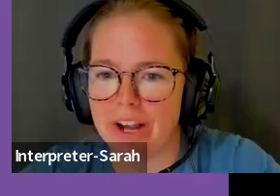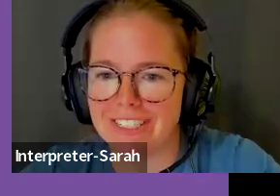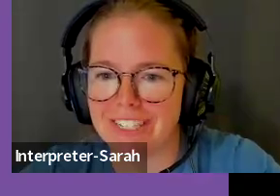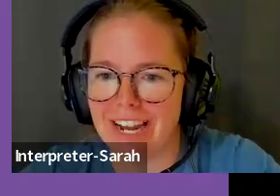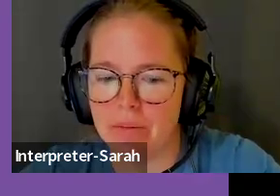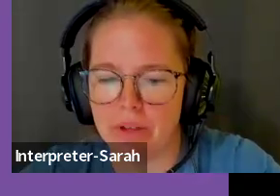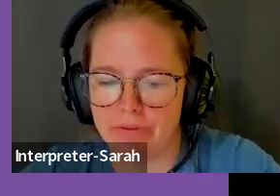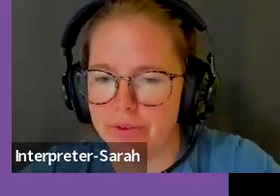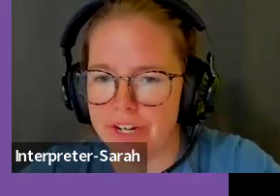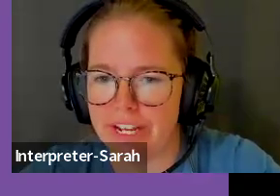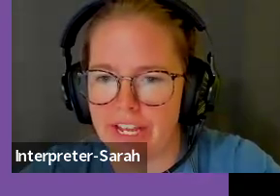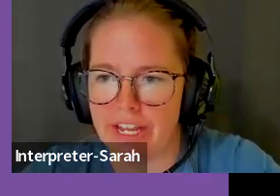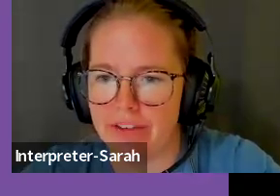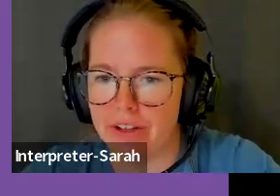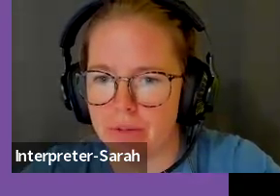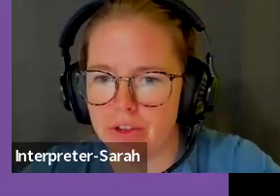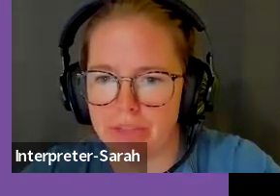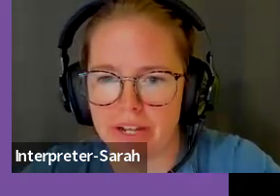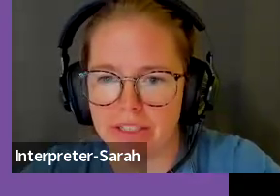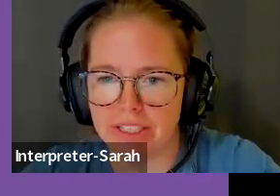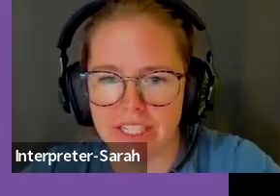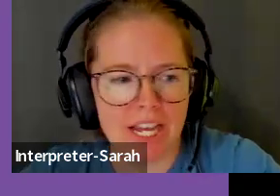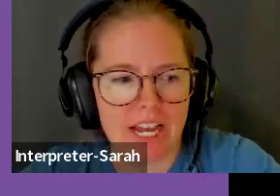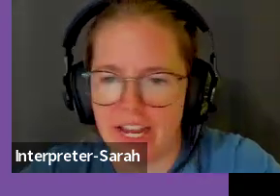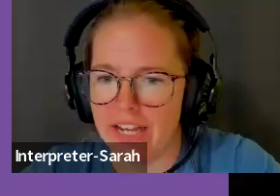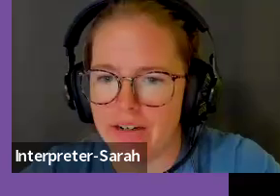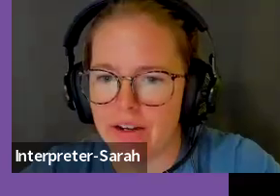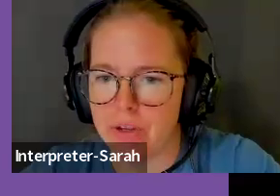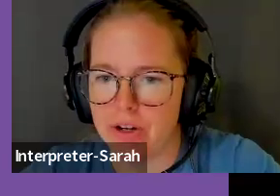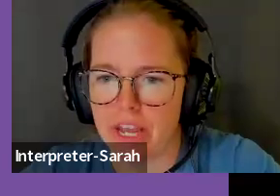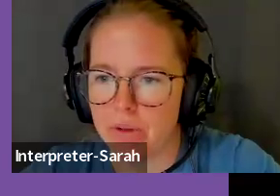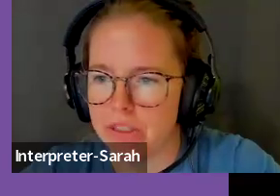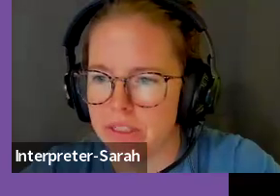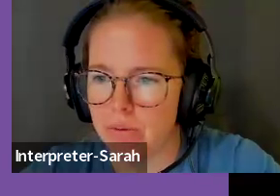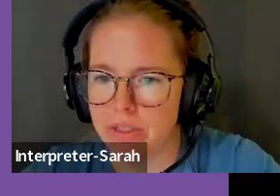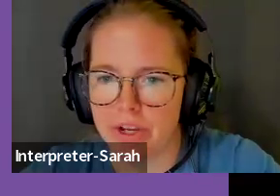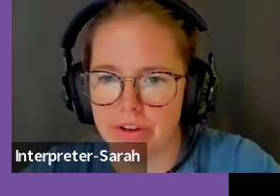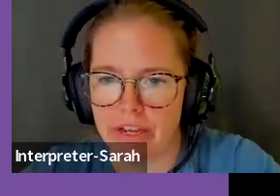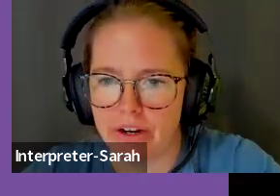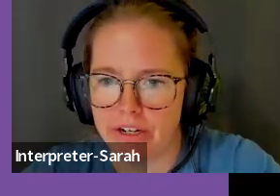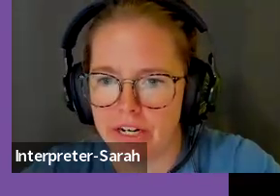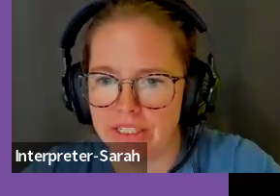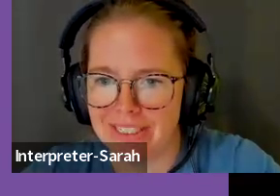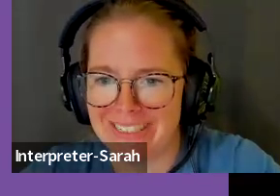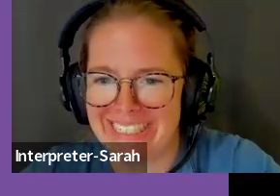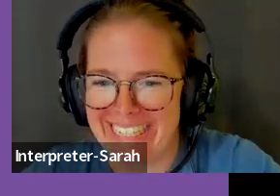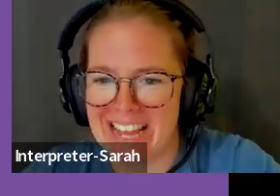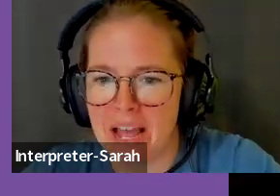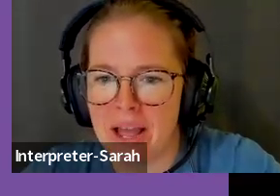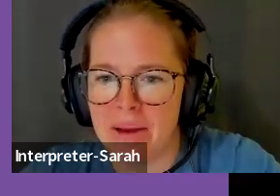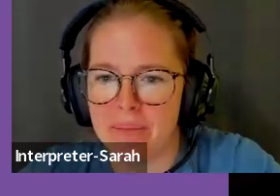And if you want, feel free to hit any of those emoji buttons and communicate what you're thinking on your